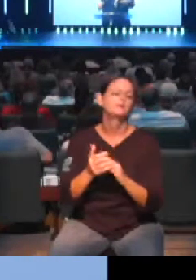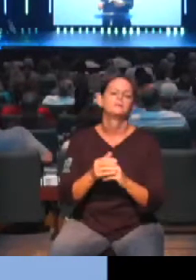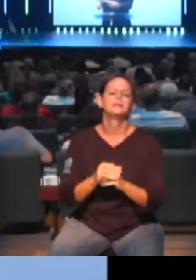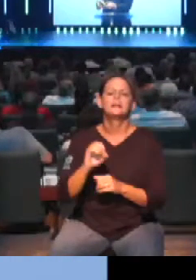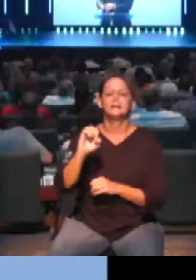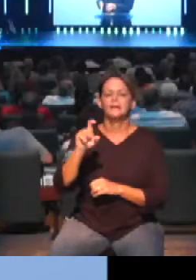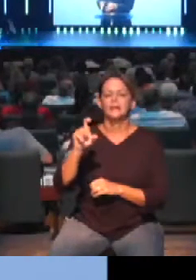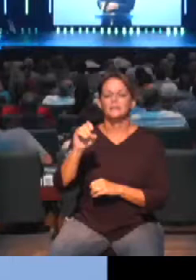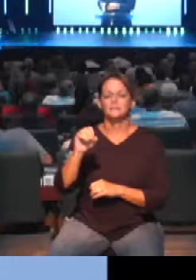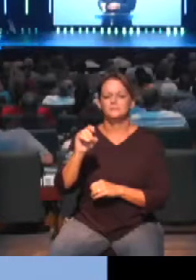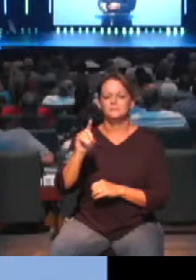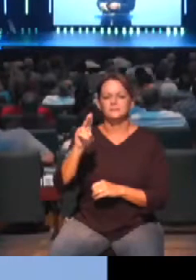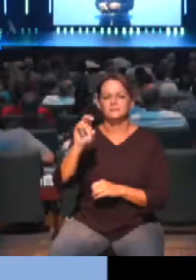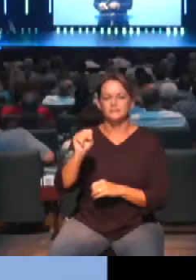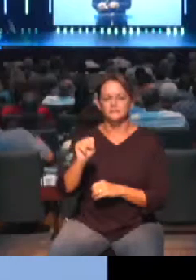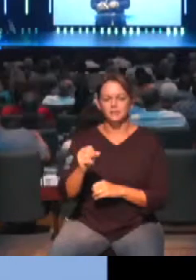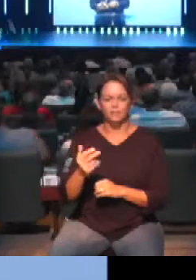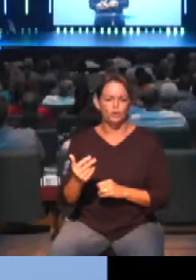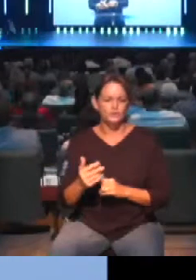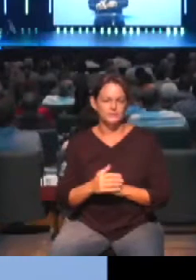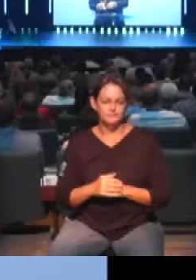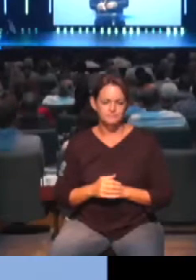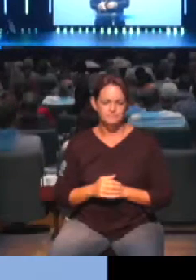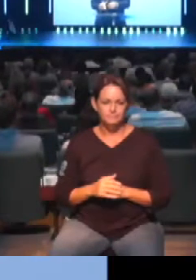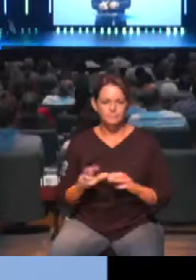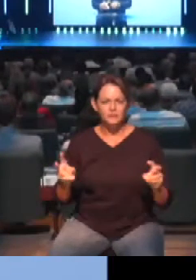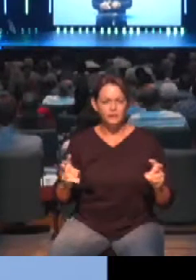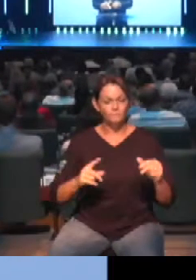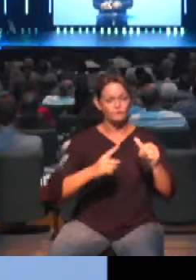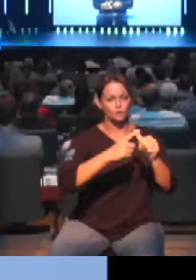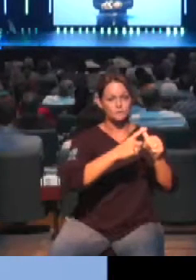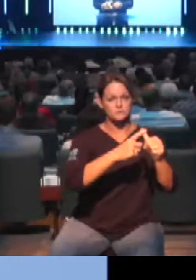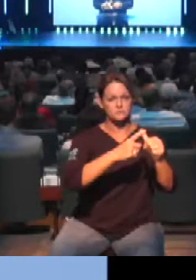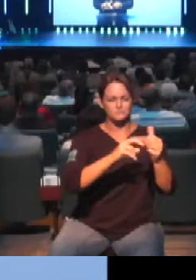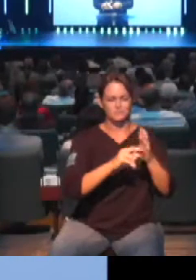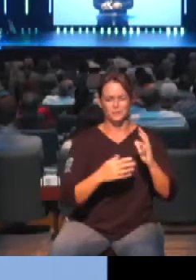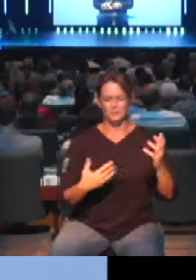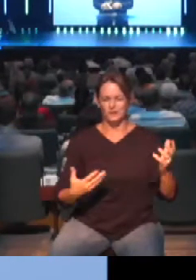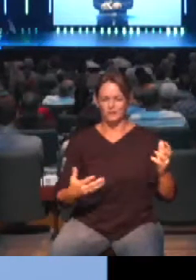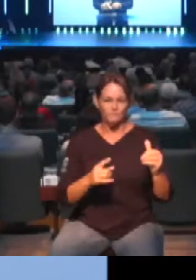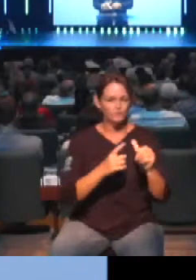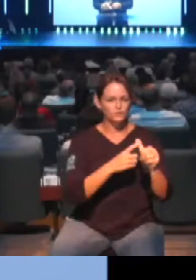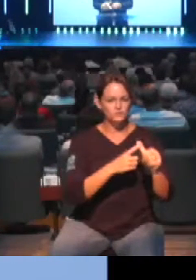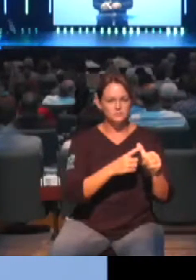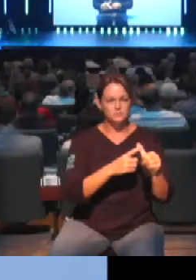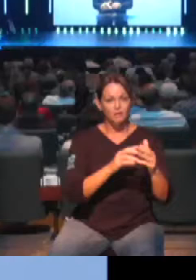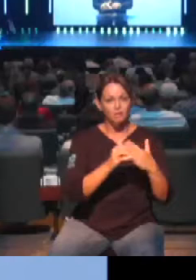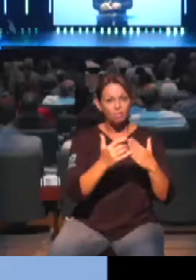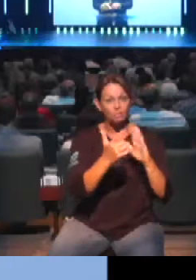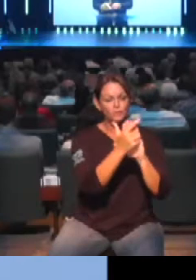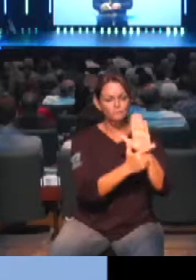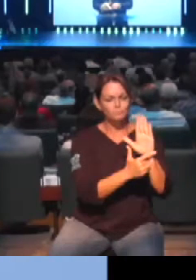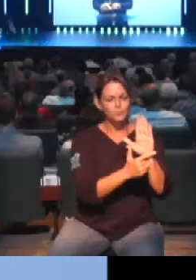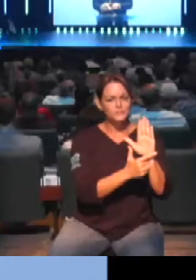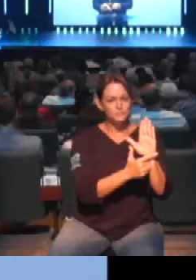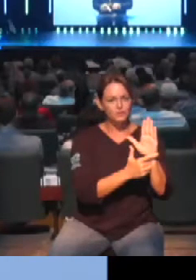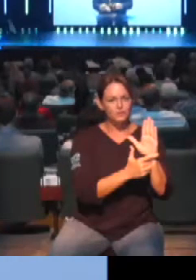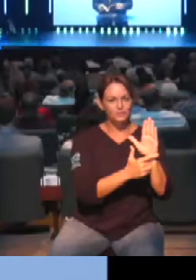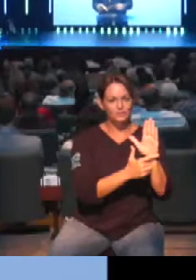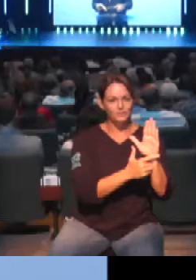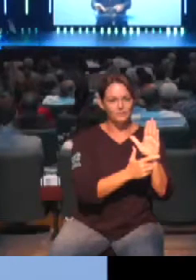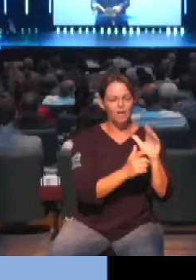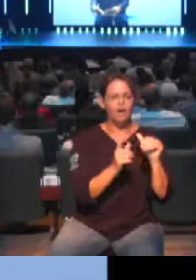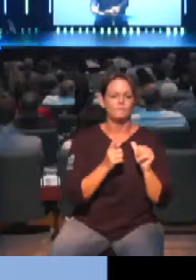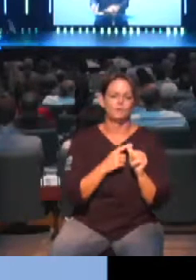title of the message today is The Principle of First. And as I said, this is the best message I